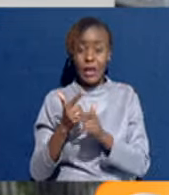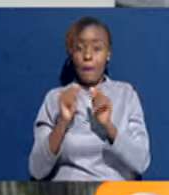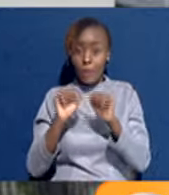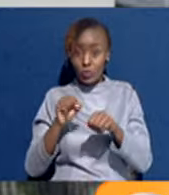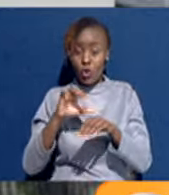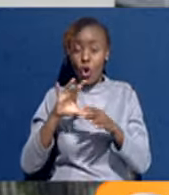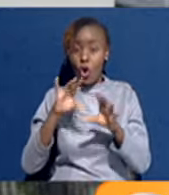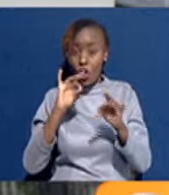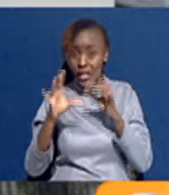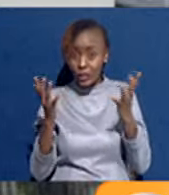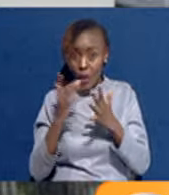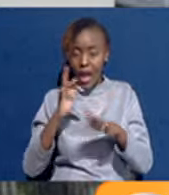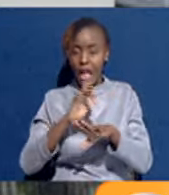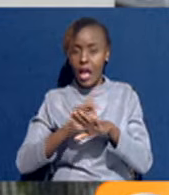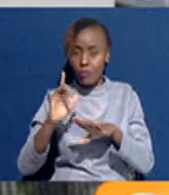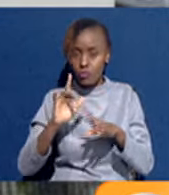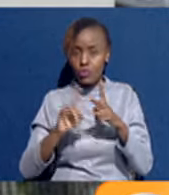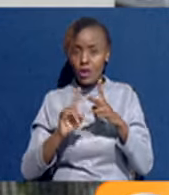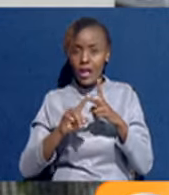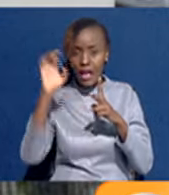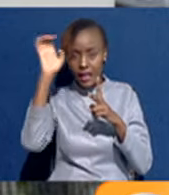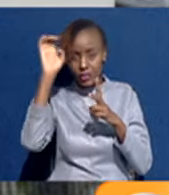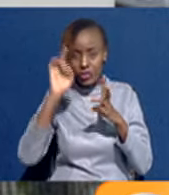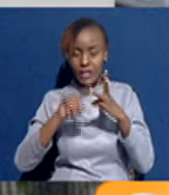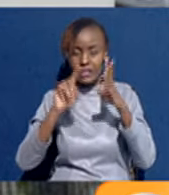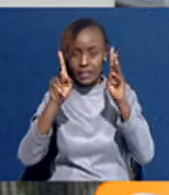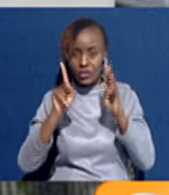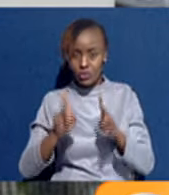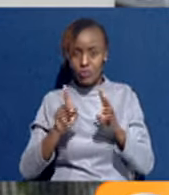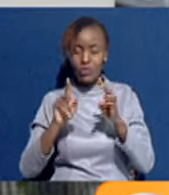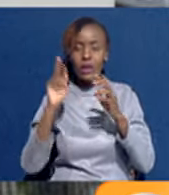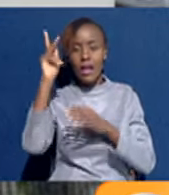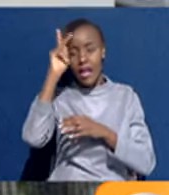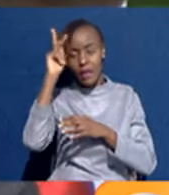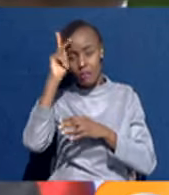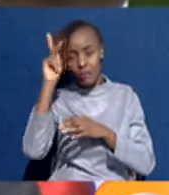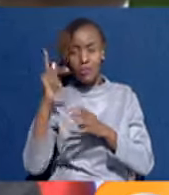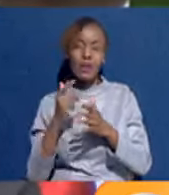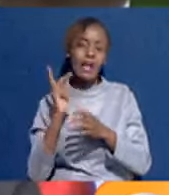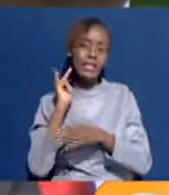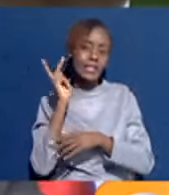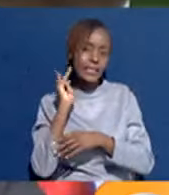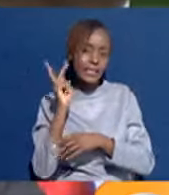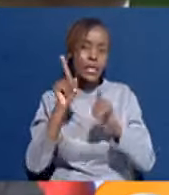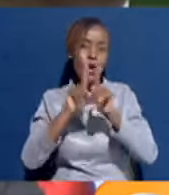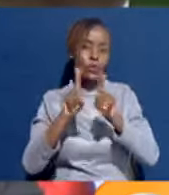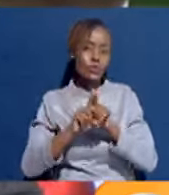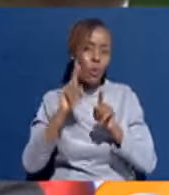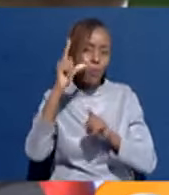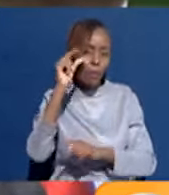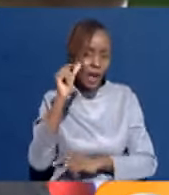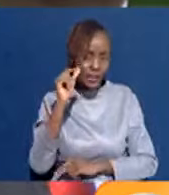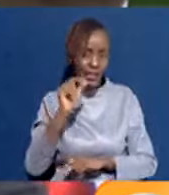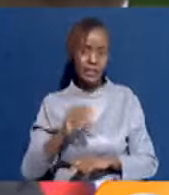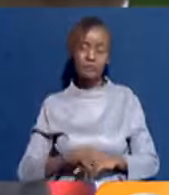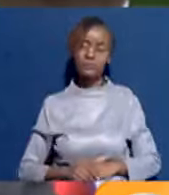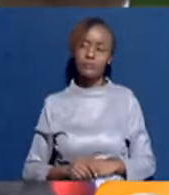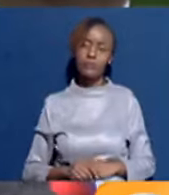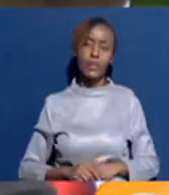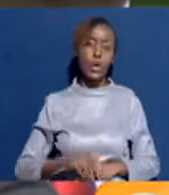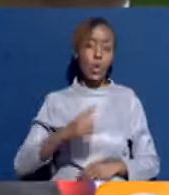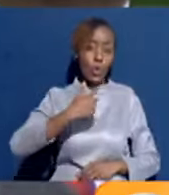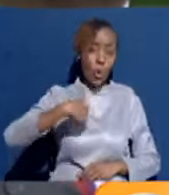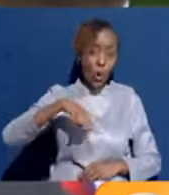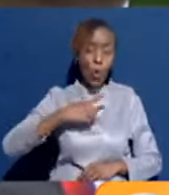Embu, Eldoret, Kisumu, Nakuru, Kisii, and Mombasa. We are going to publicize or to